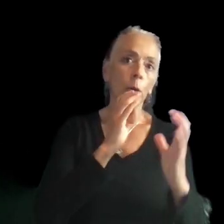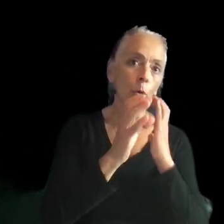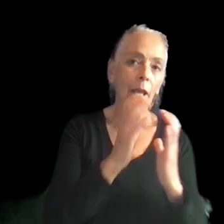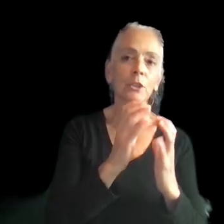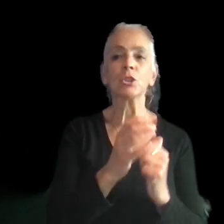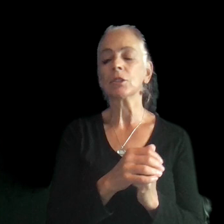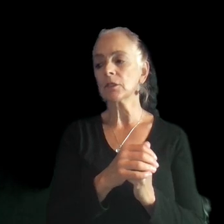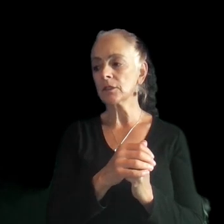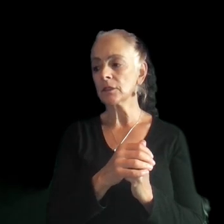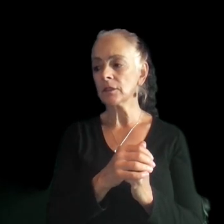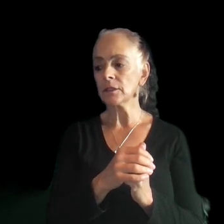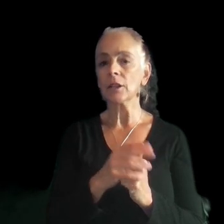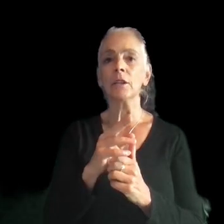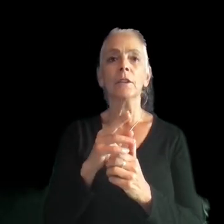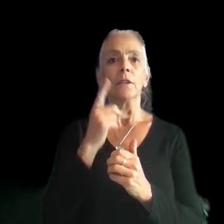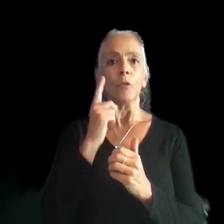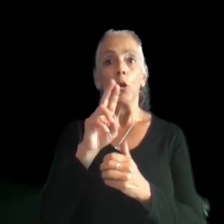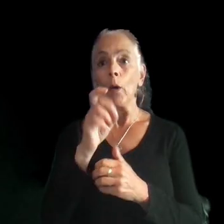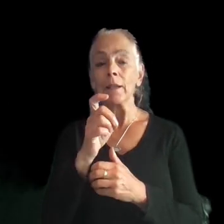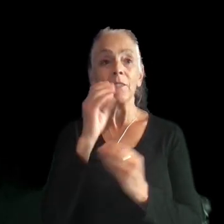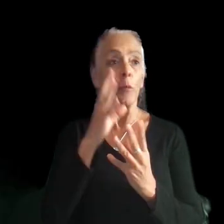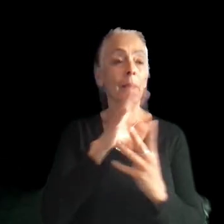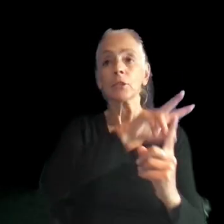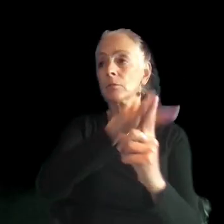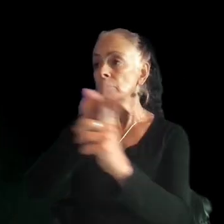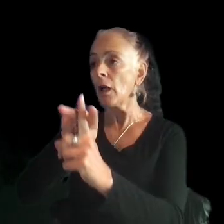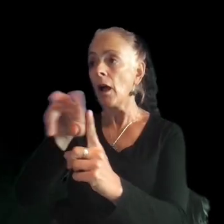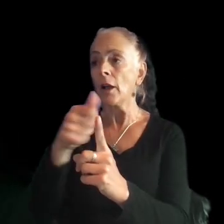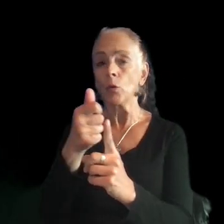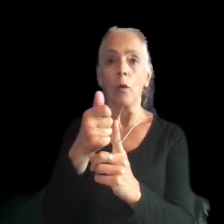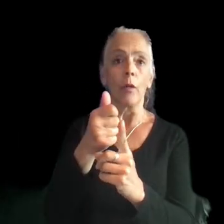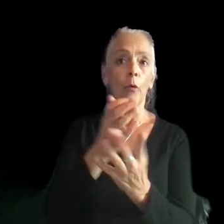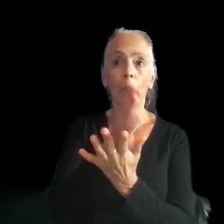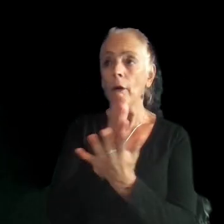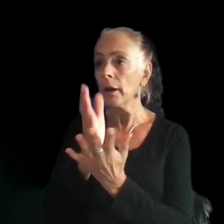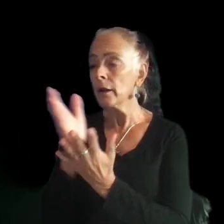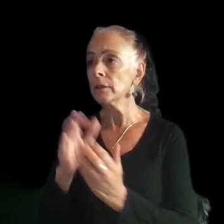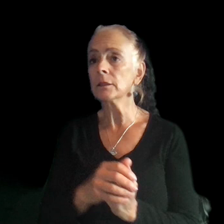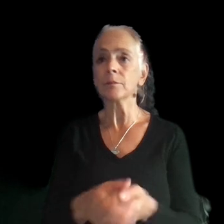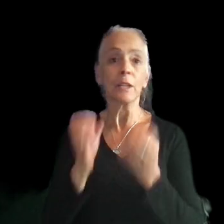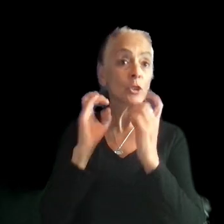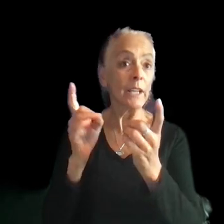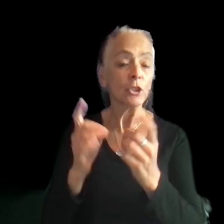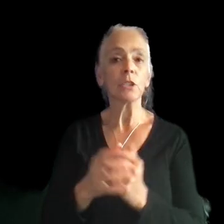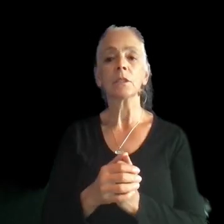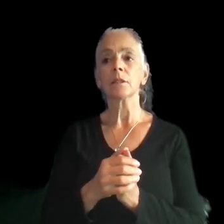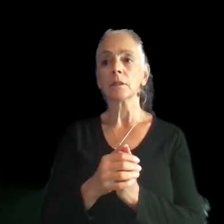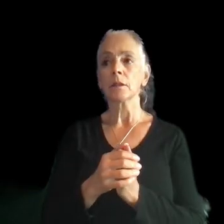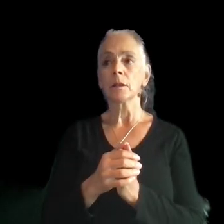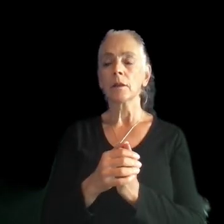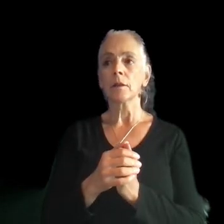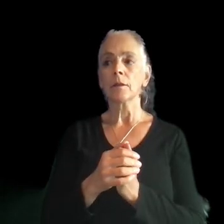take uh ux information to other areas uh education uh the